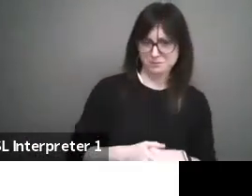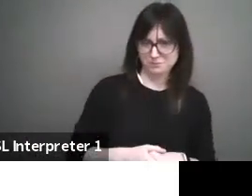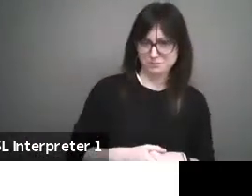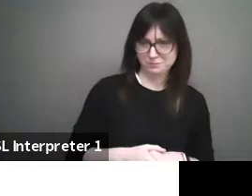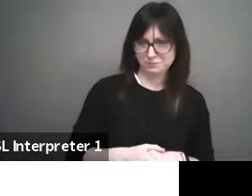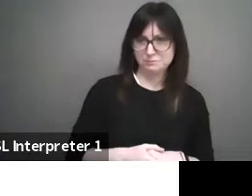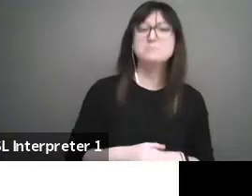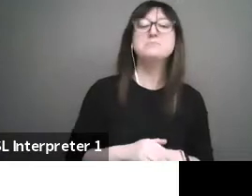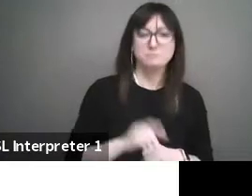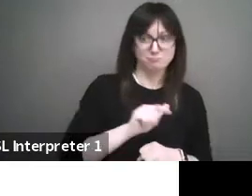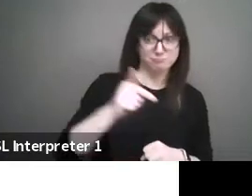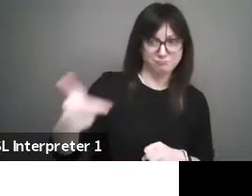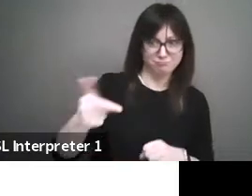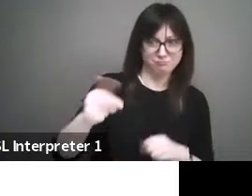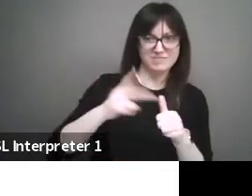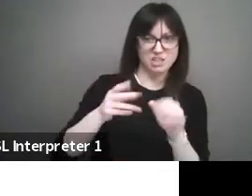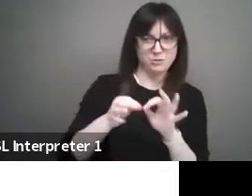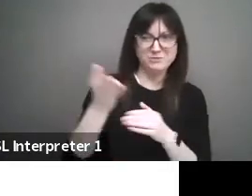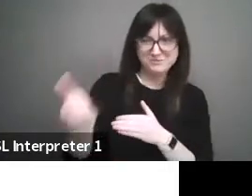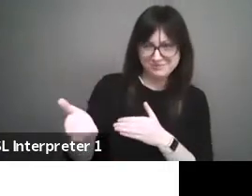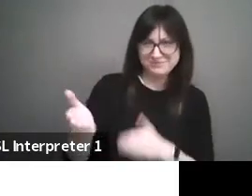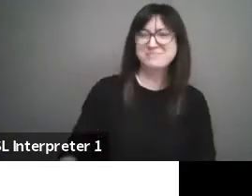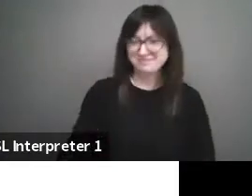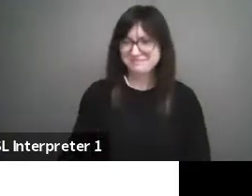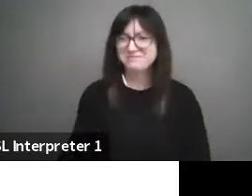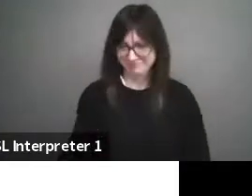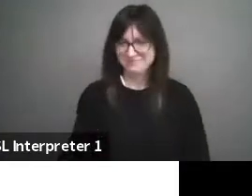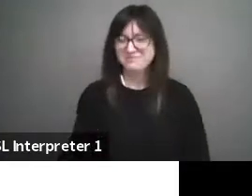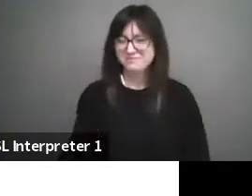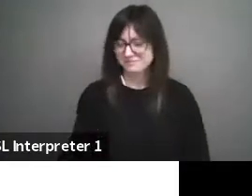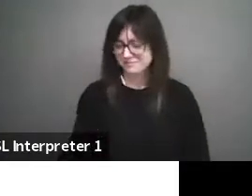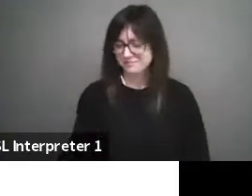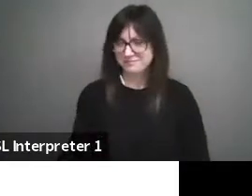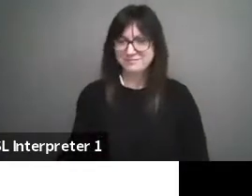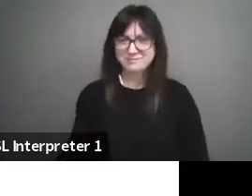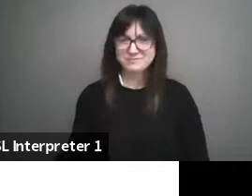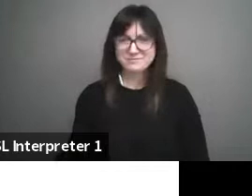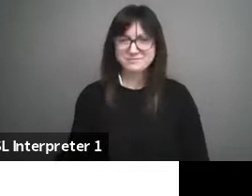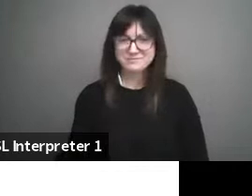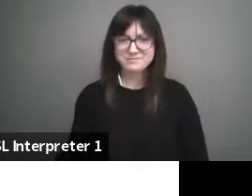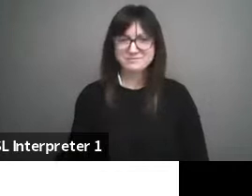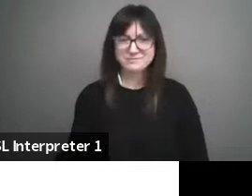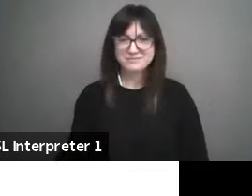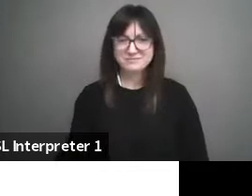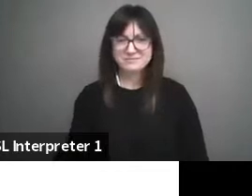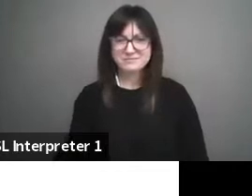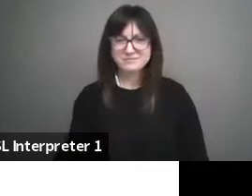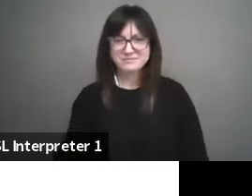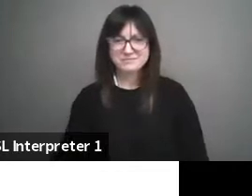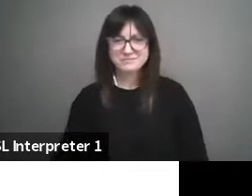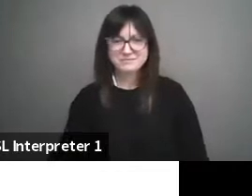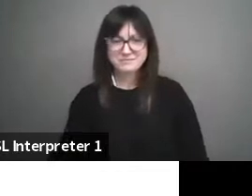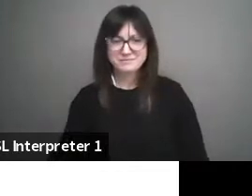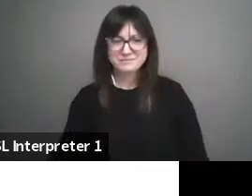So there are a ton of ways videos can help when throughout your customers or prospects buyers journeys,